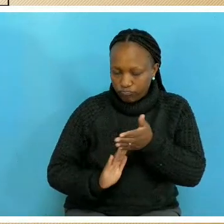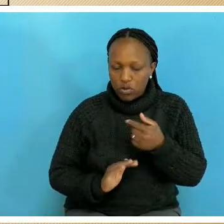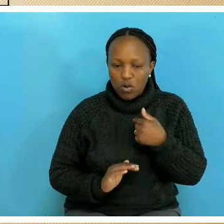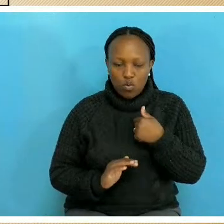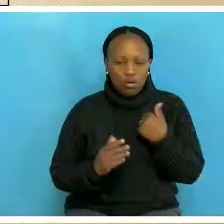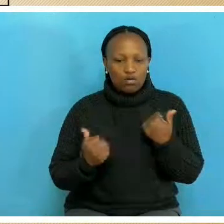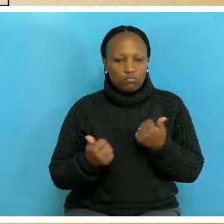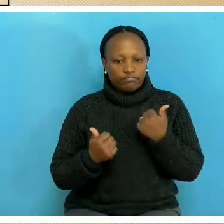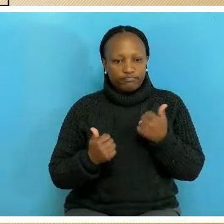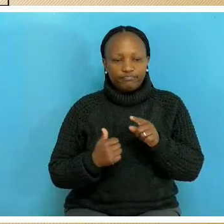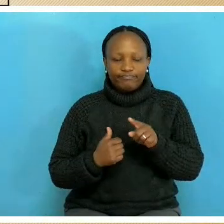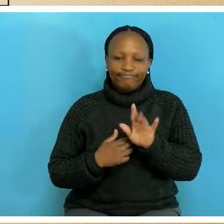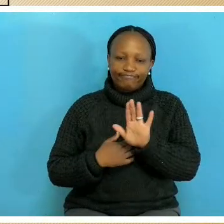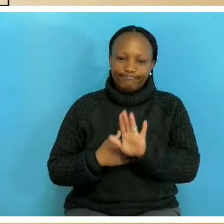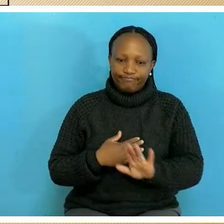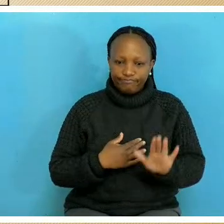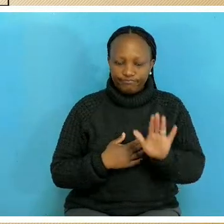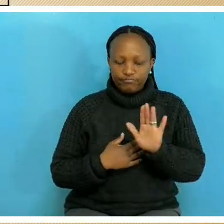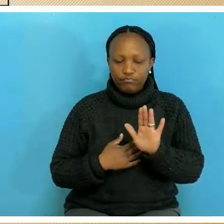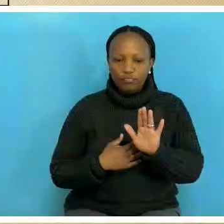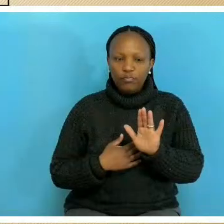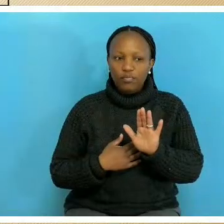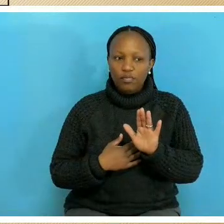aside about 6